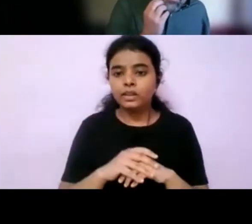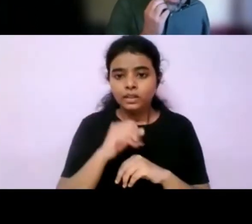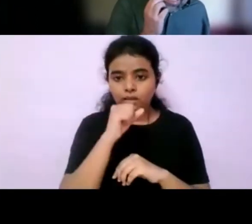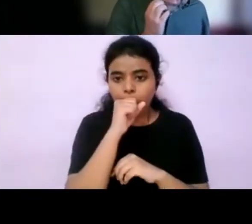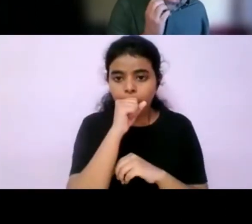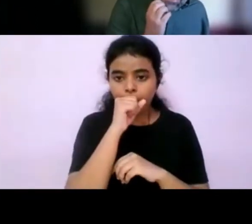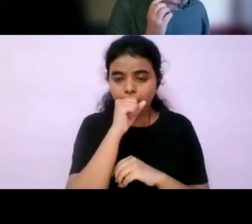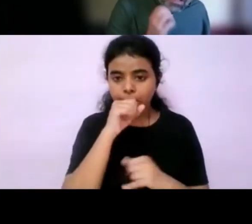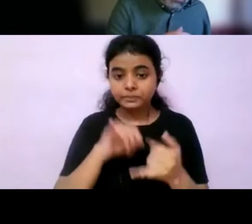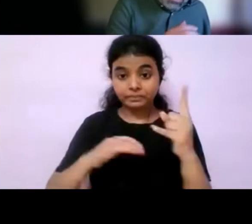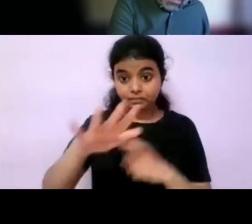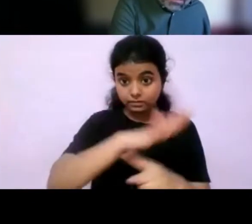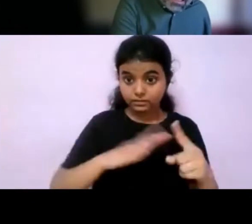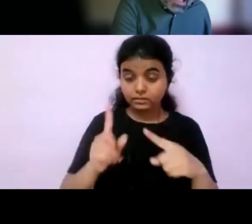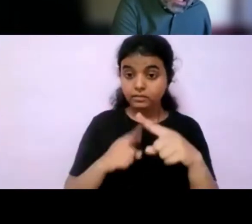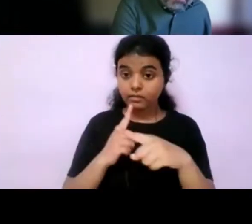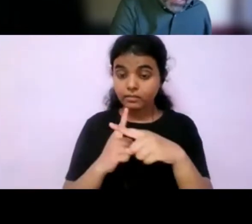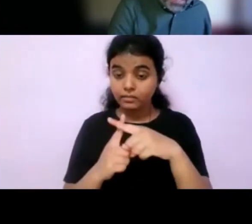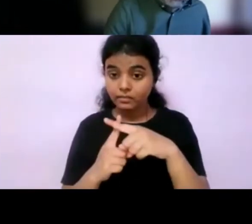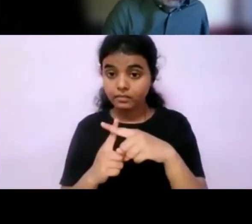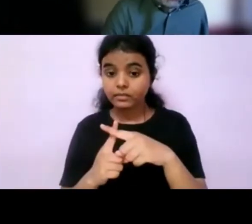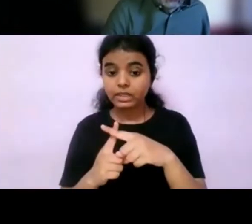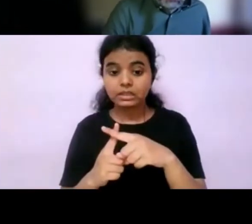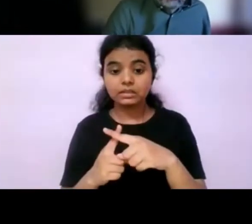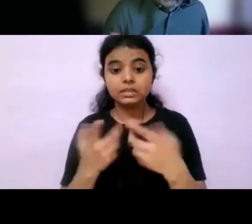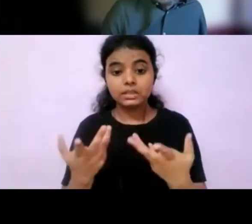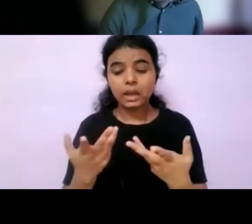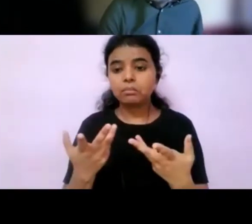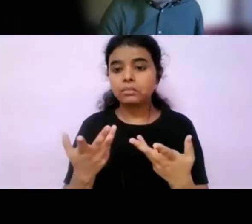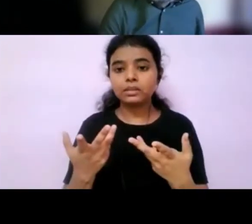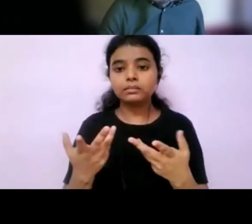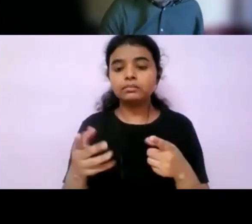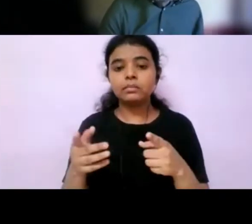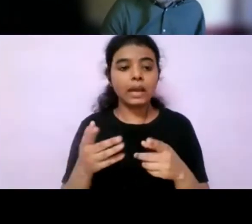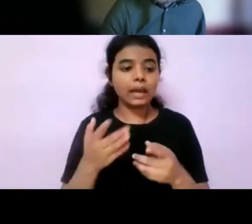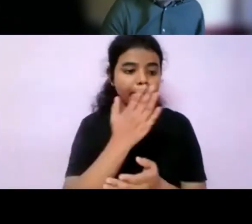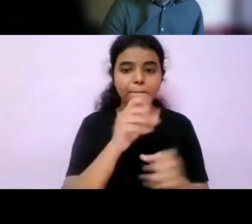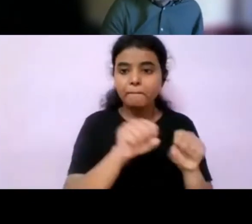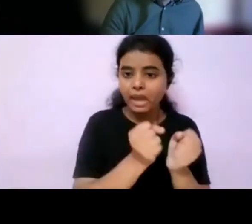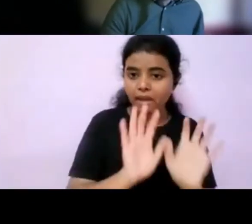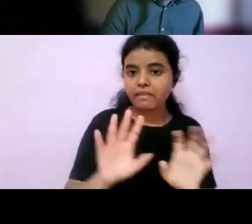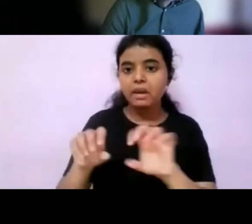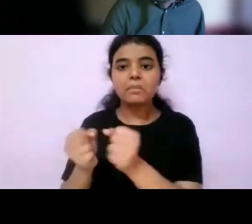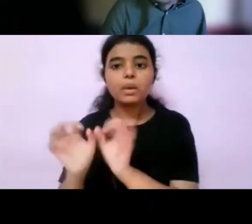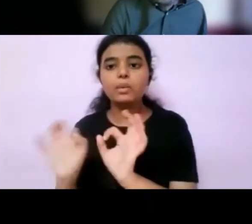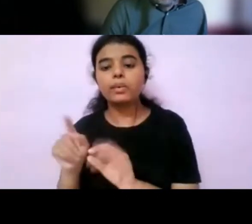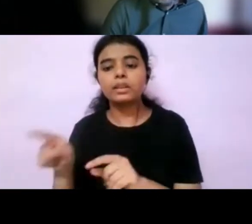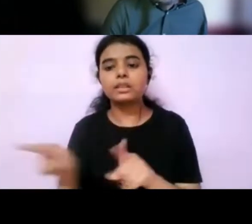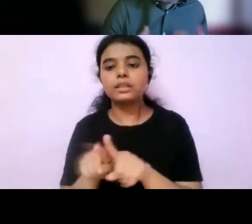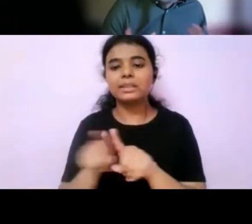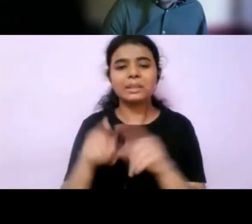behaviors that are enacted between impaired and non-impaired. For example, in familial relations, in interactions with